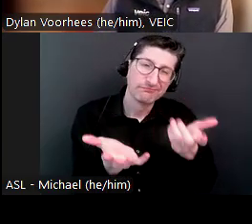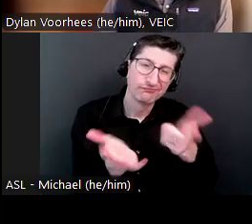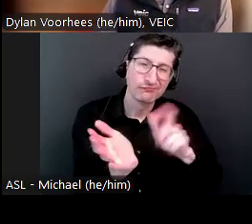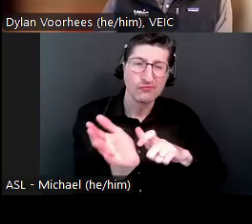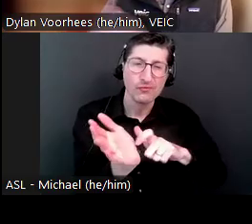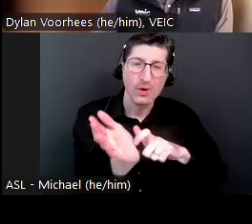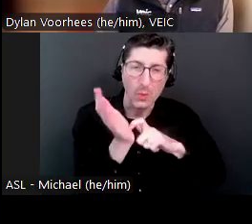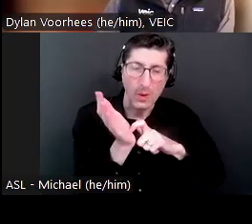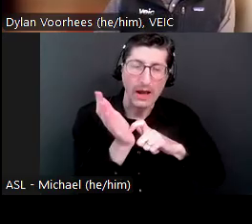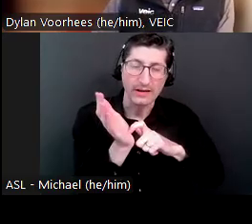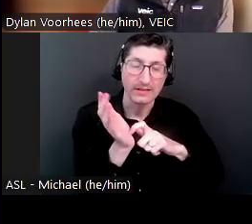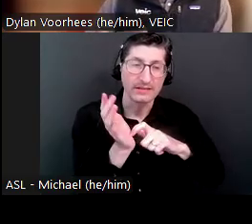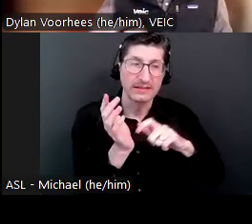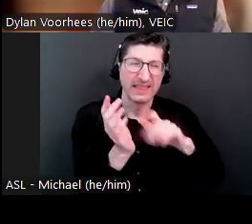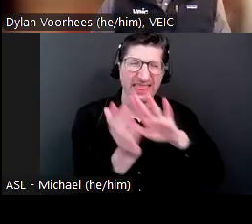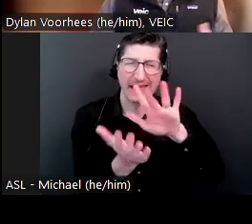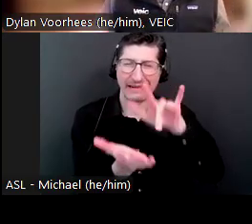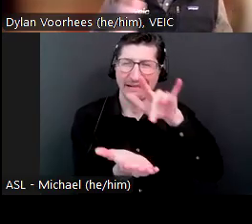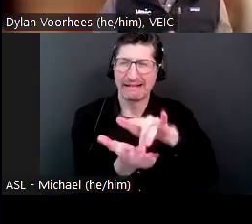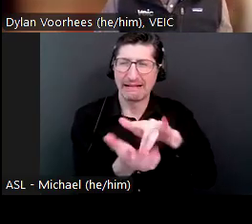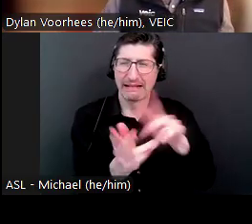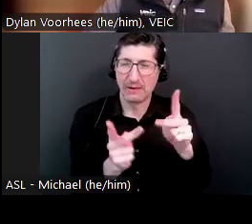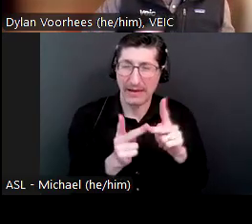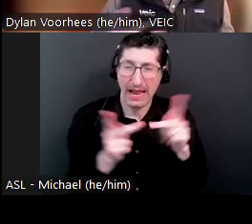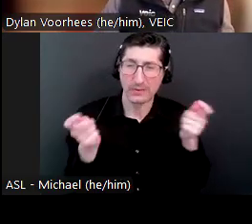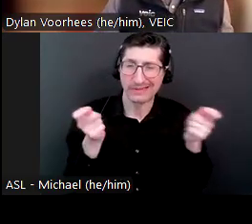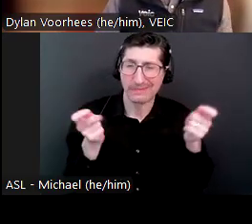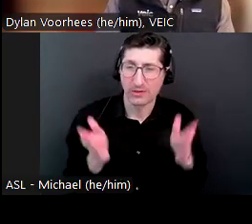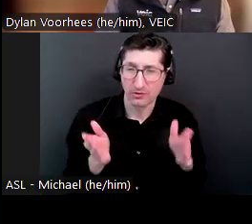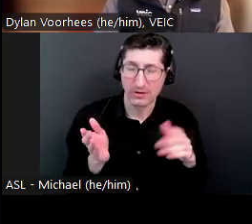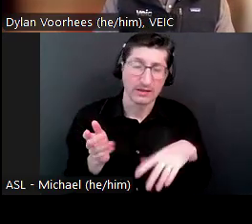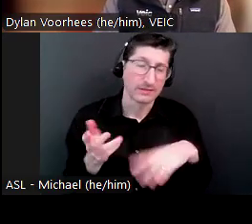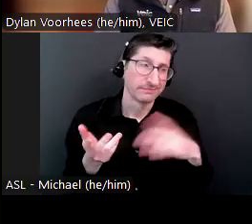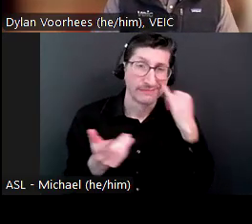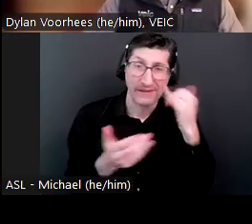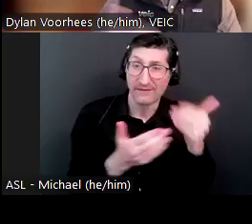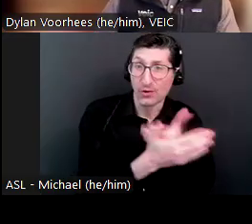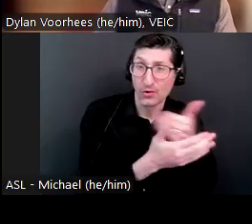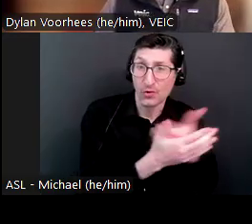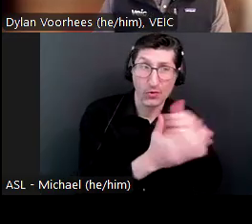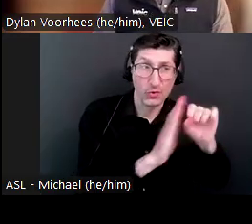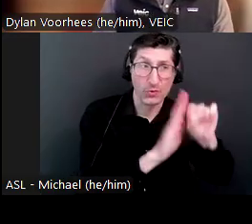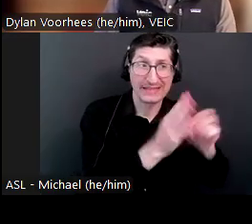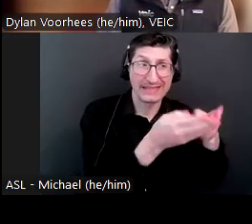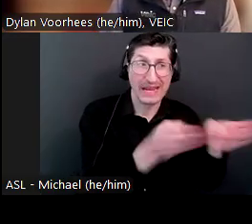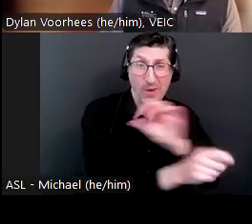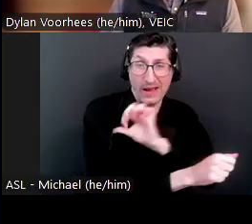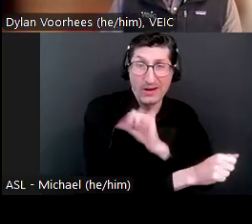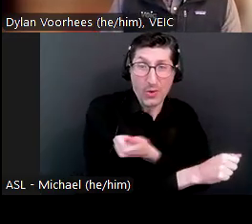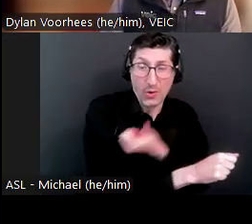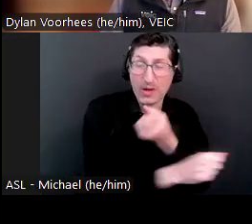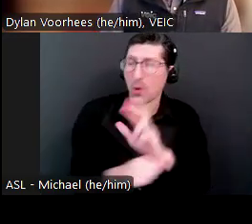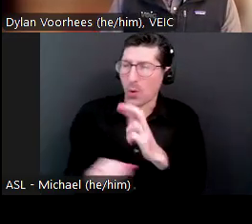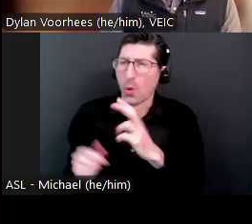the clearinghouse administrator, whether it was a new statewide authority or the